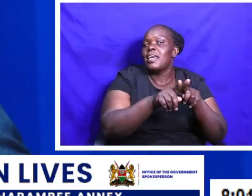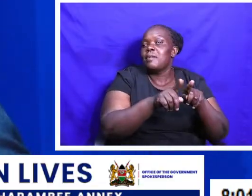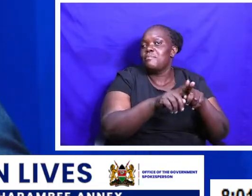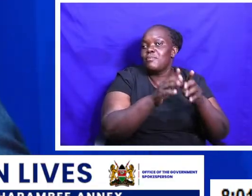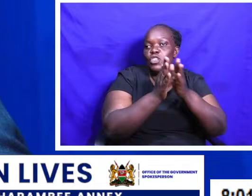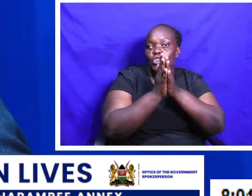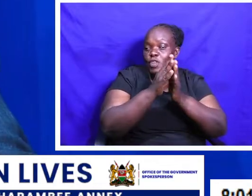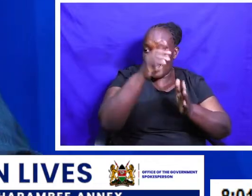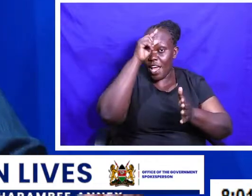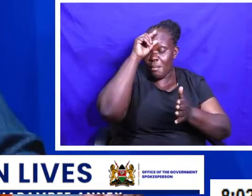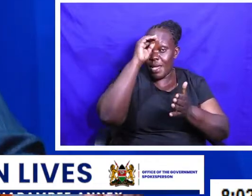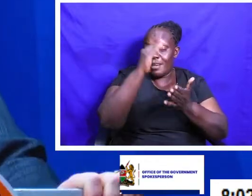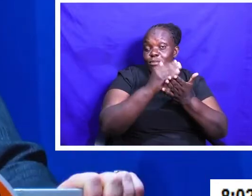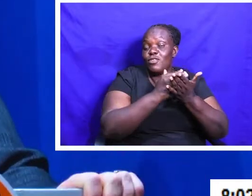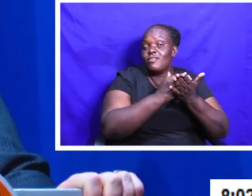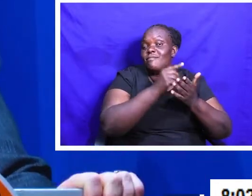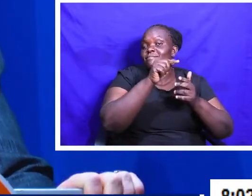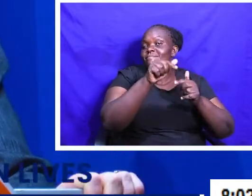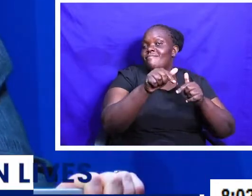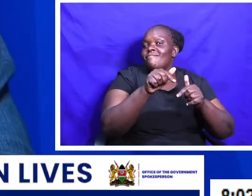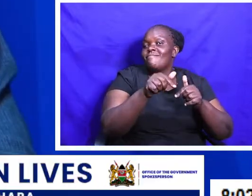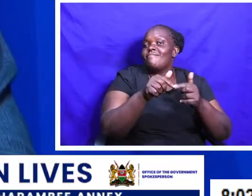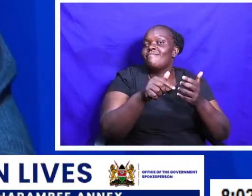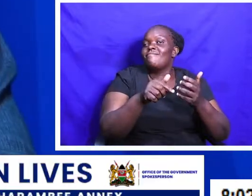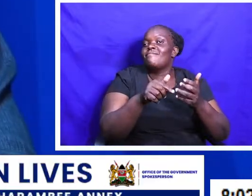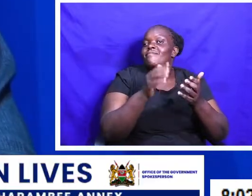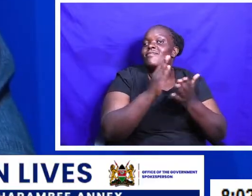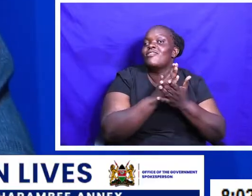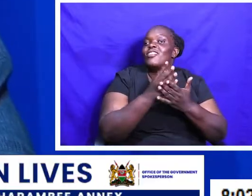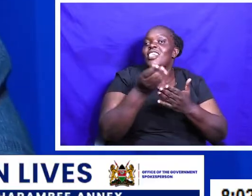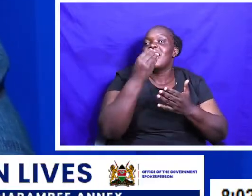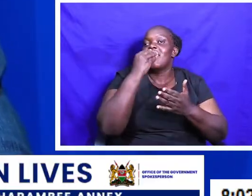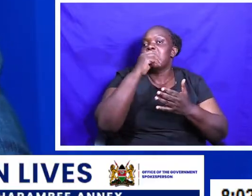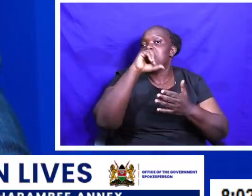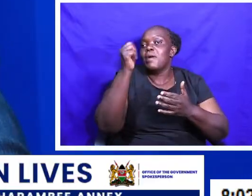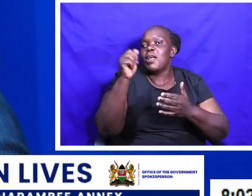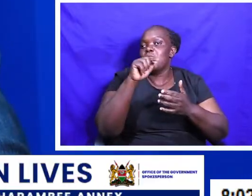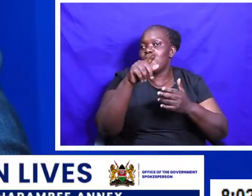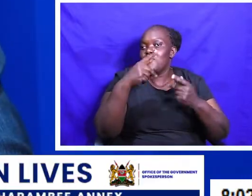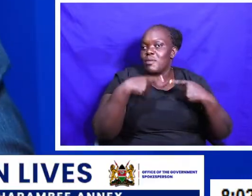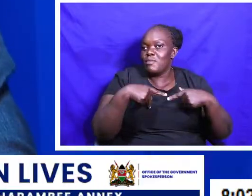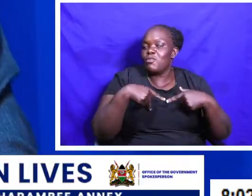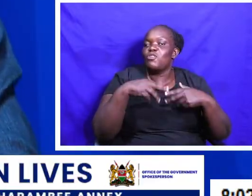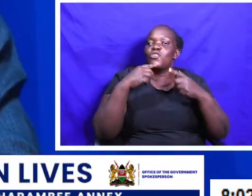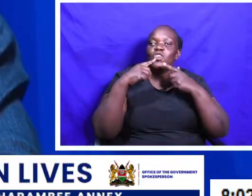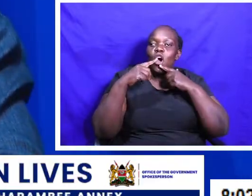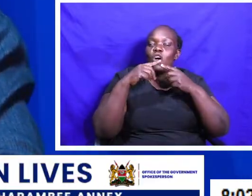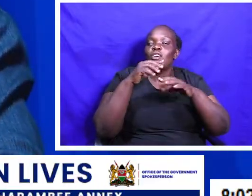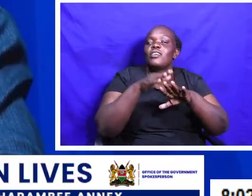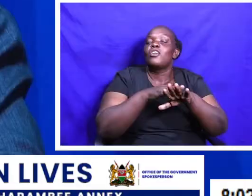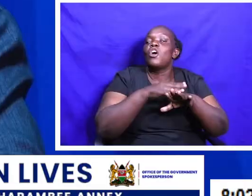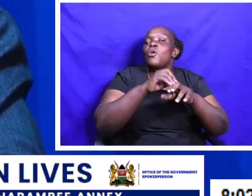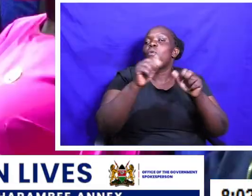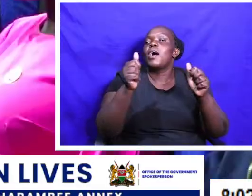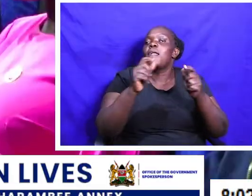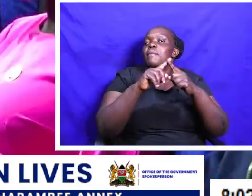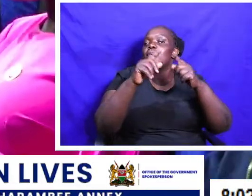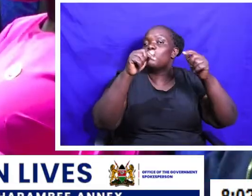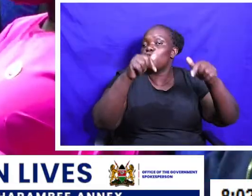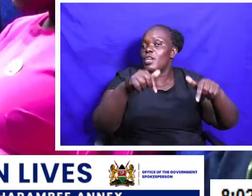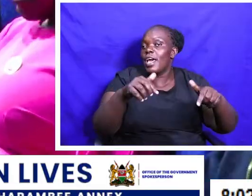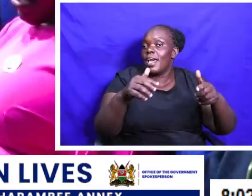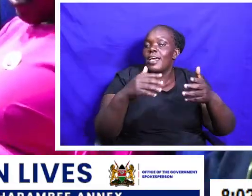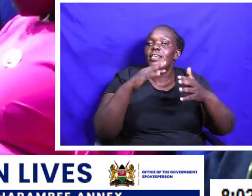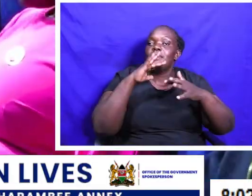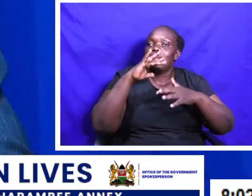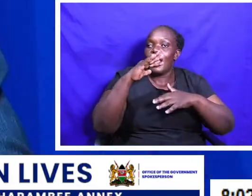Spox. Bonga na Gava. Leo mnakaa kama mjakula kuon. Nyinyi watu mnaongea hapo polepole hivyo. And